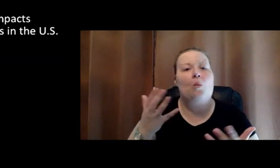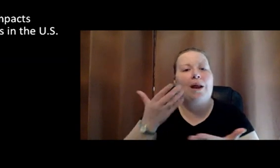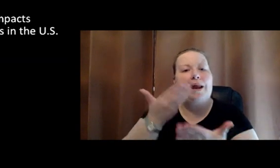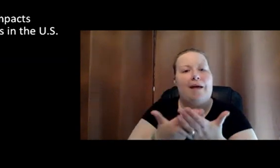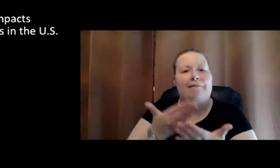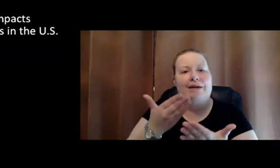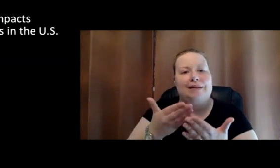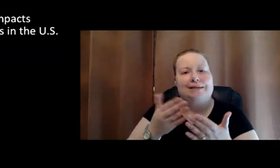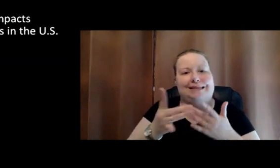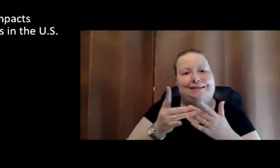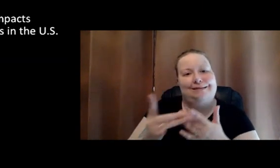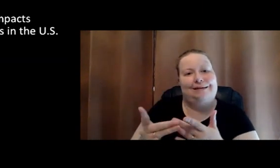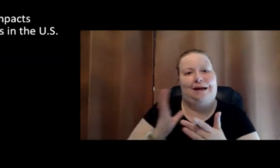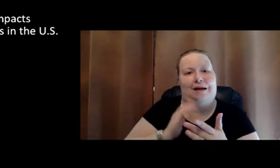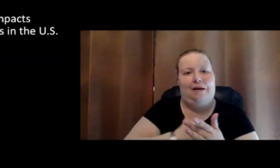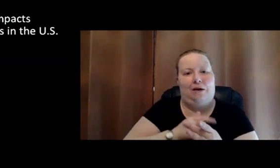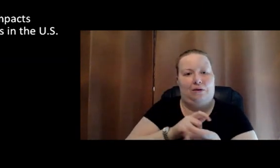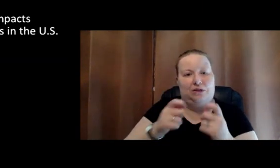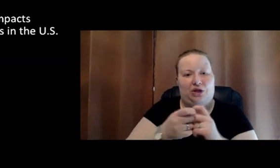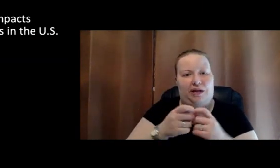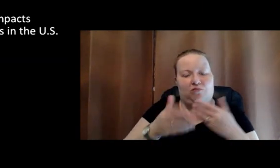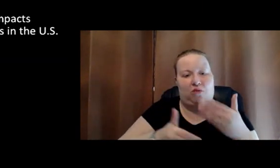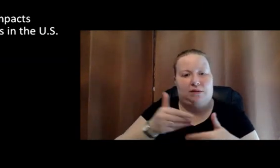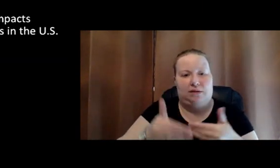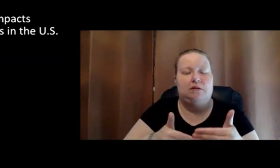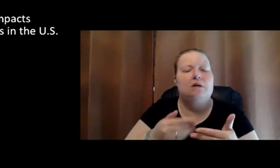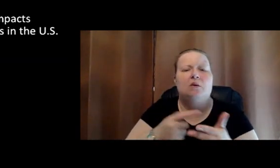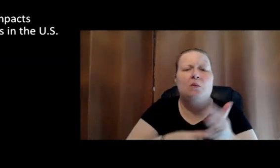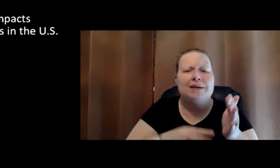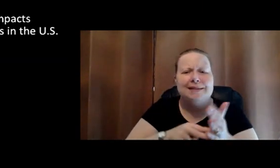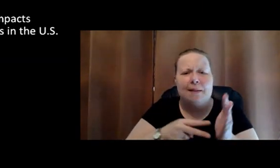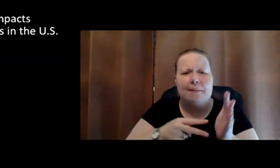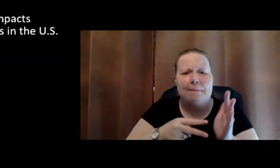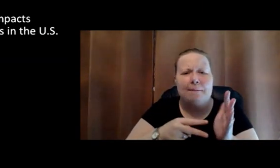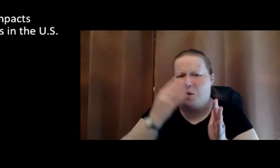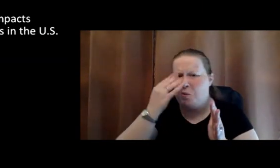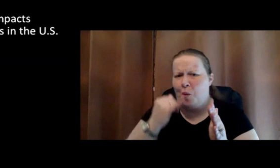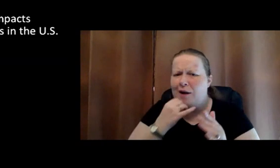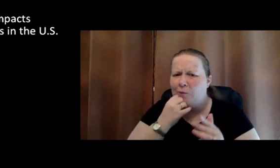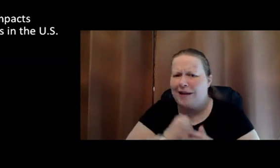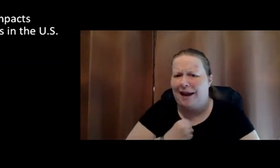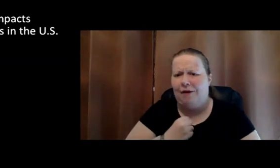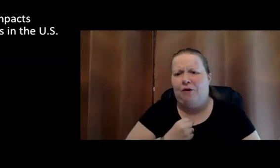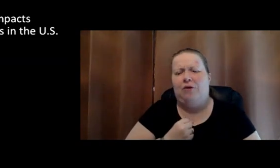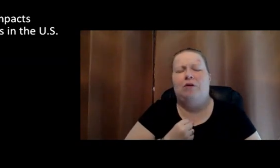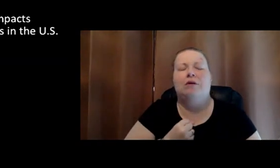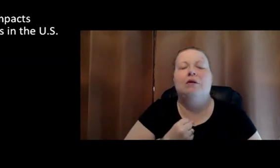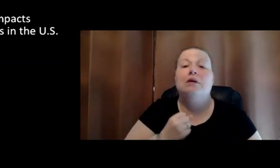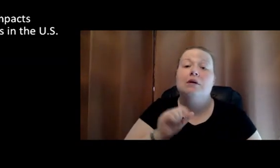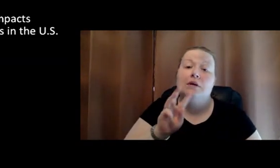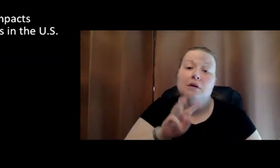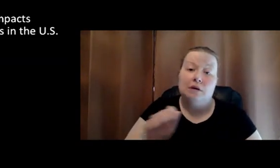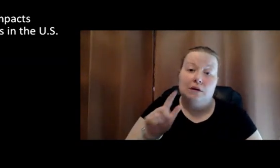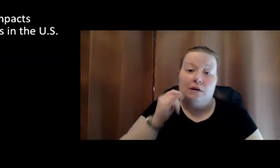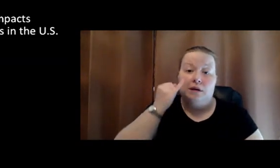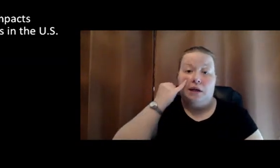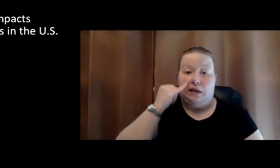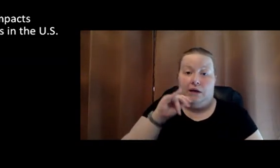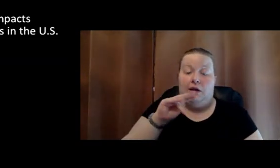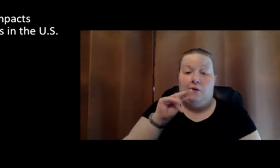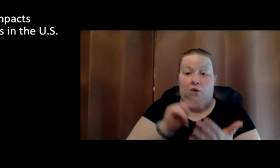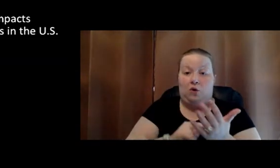actually guiding these change processes, and what does that mean? And why do we care about that? Well, it turns out, if you look at just